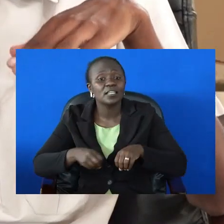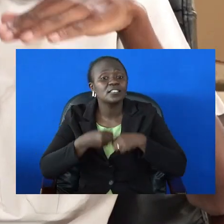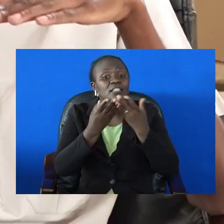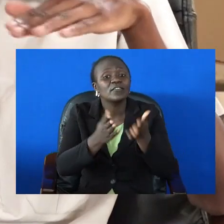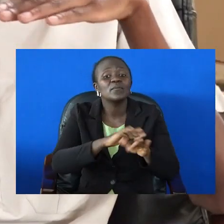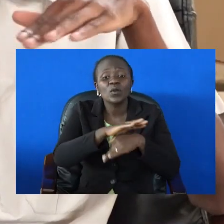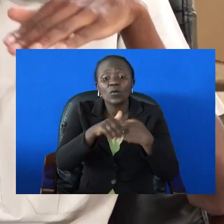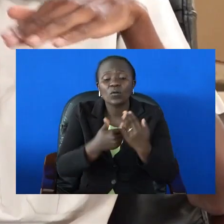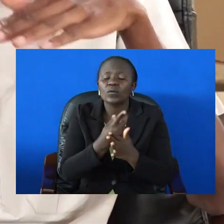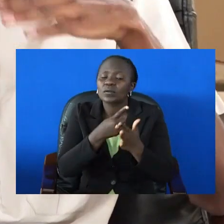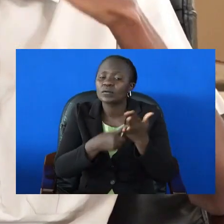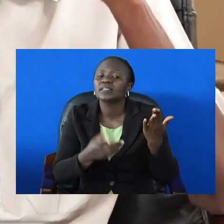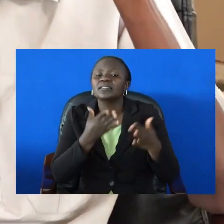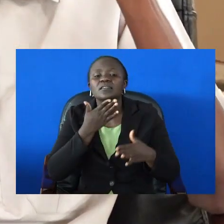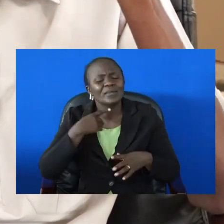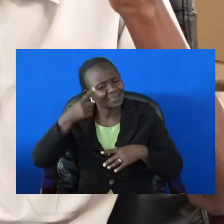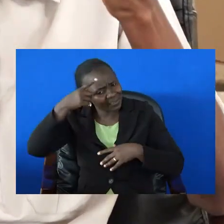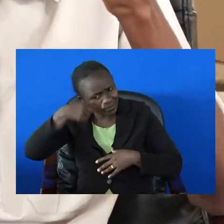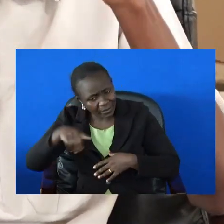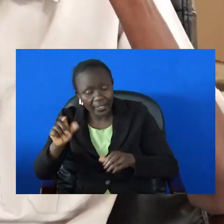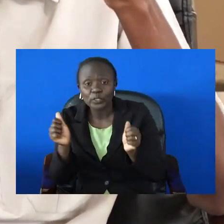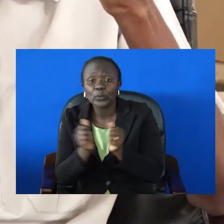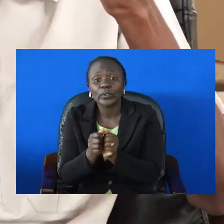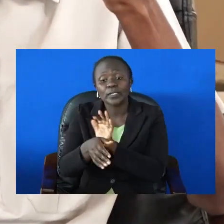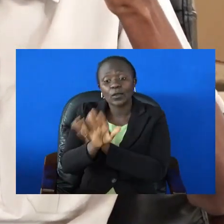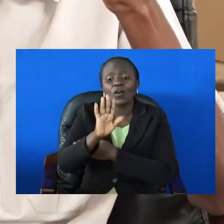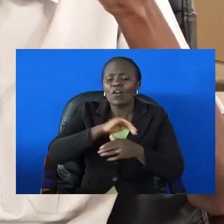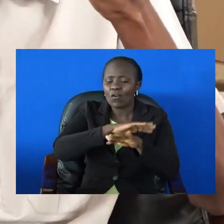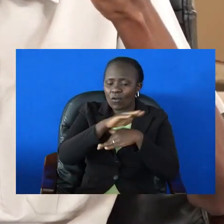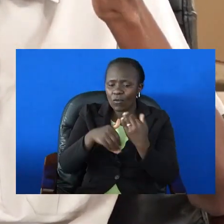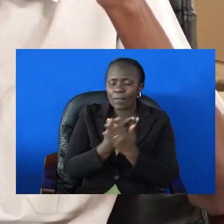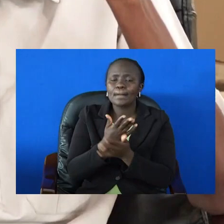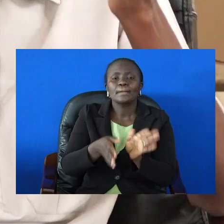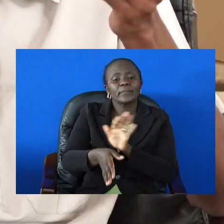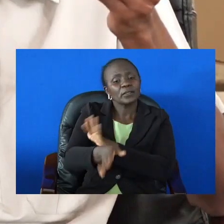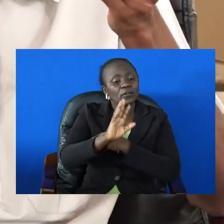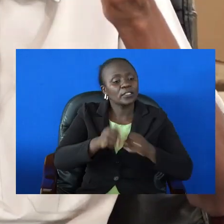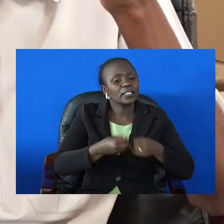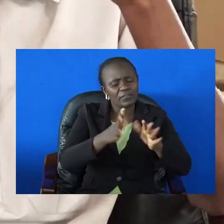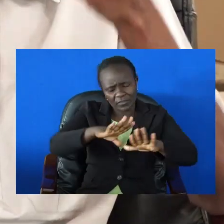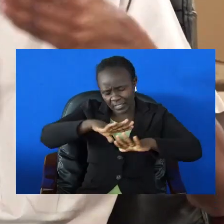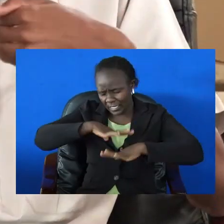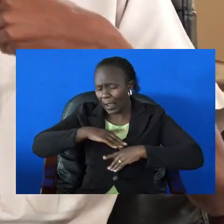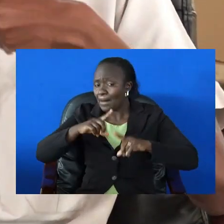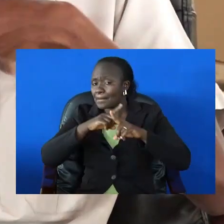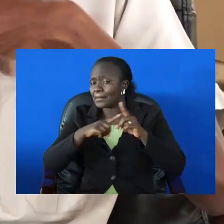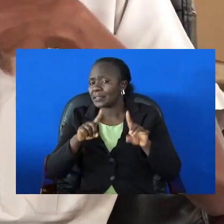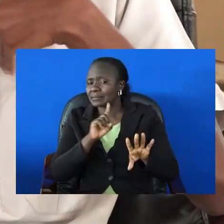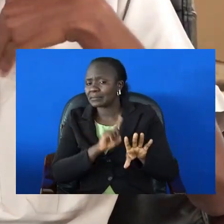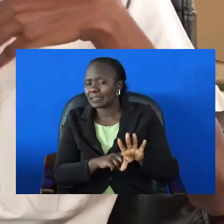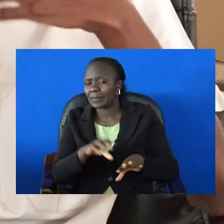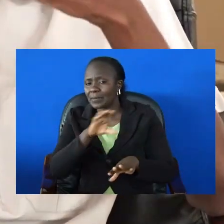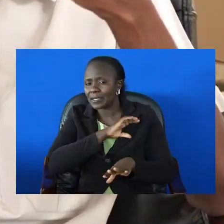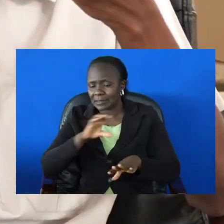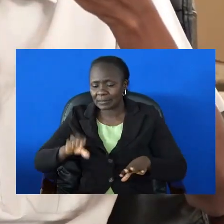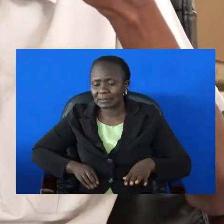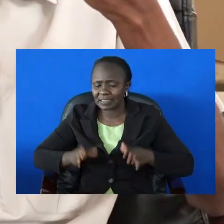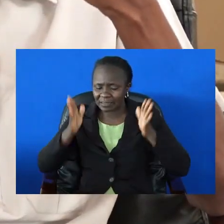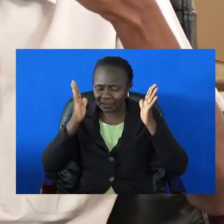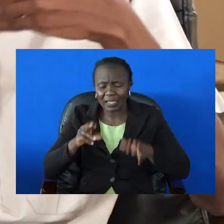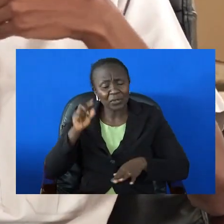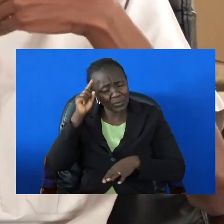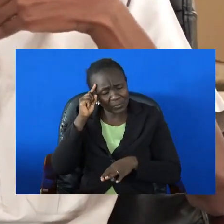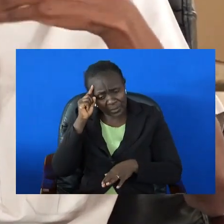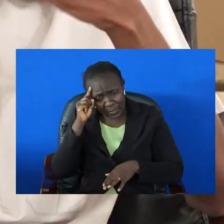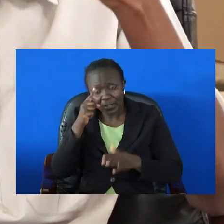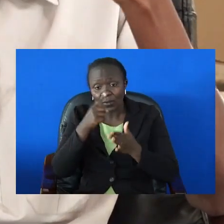wanted. Everything was right with God, and everything God gave him was enough. But at times, as Christians, we think that what